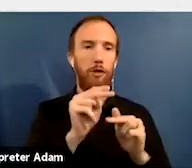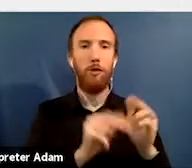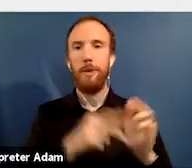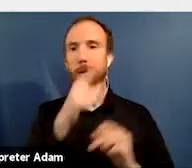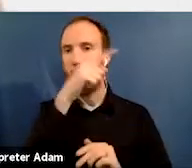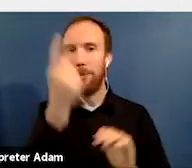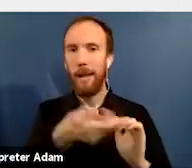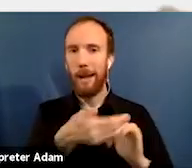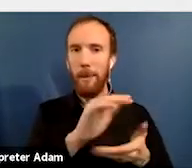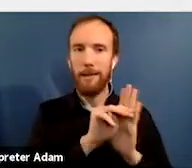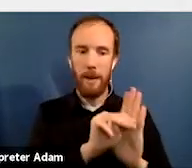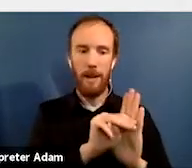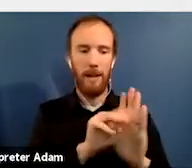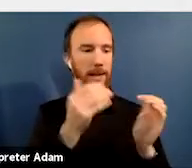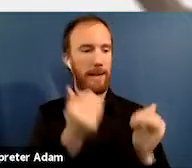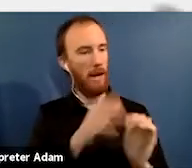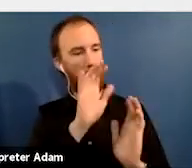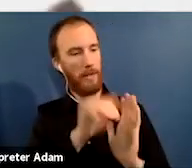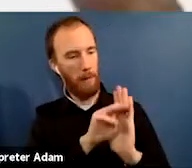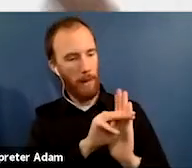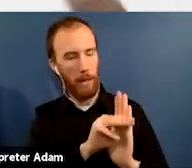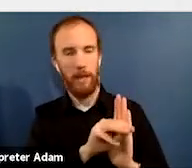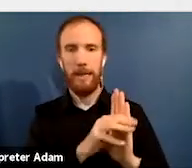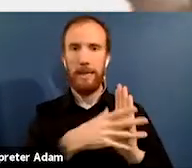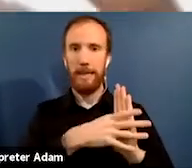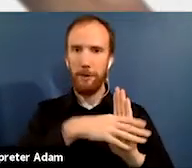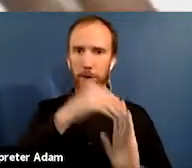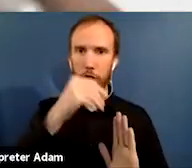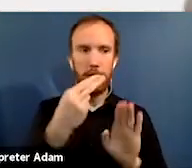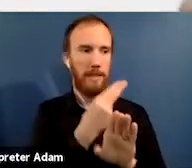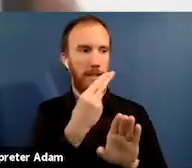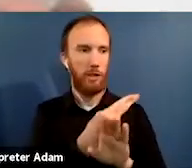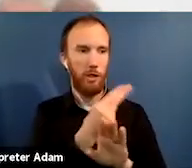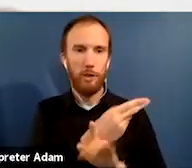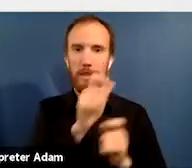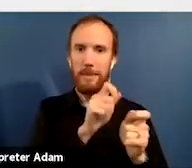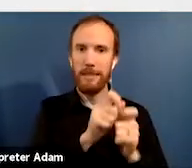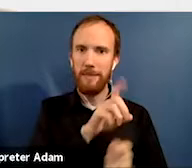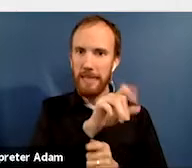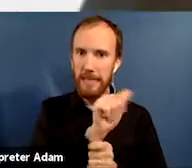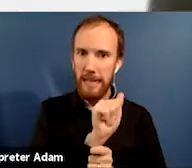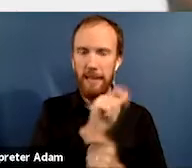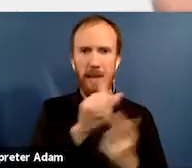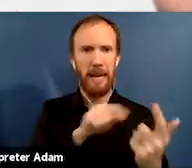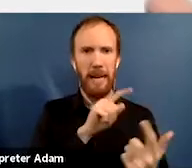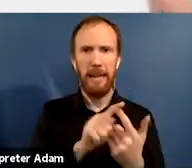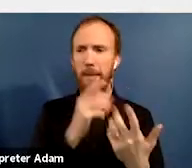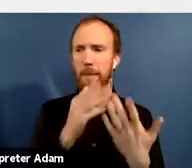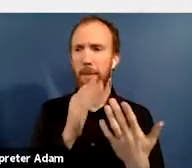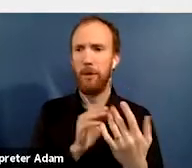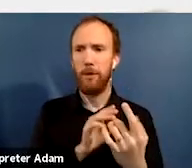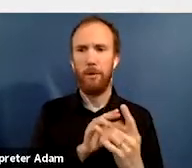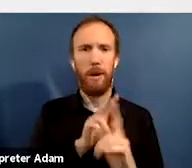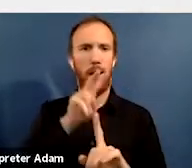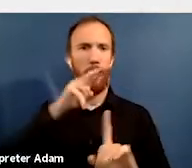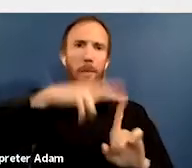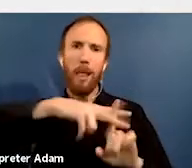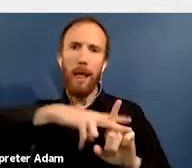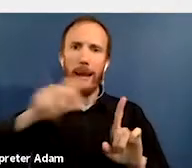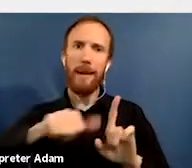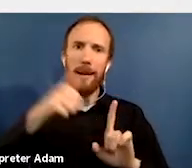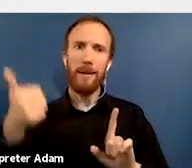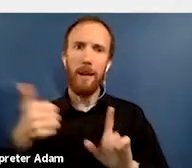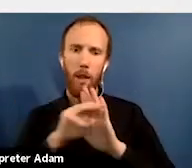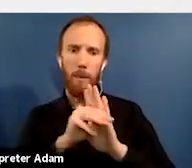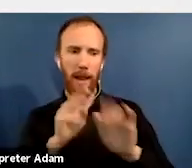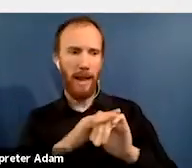Then you now take that model that has been trained on a particular data set, and then you apply some additional explainable model on it. And then it helps